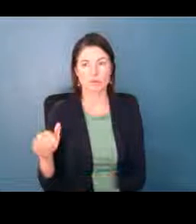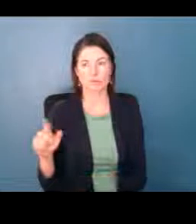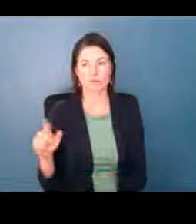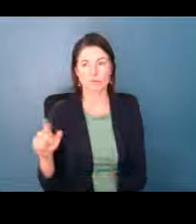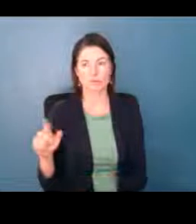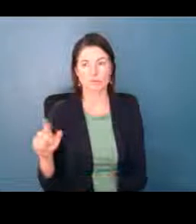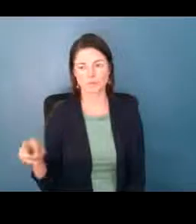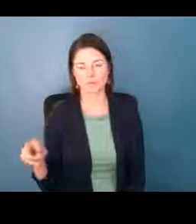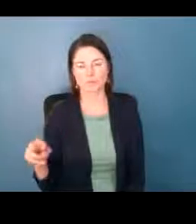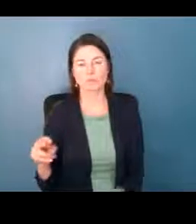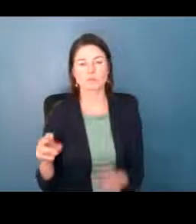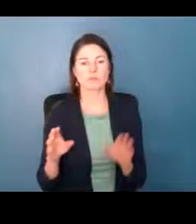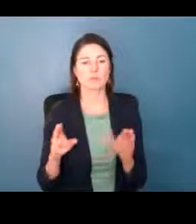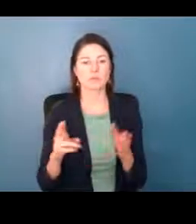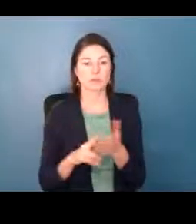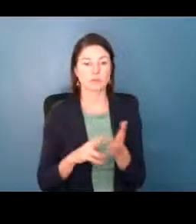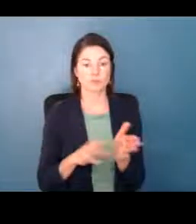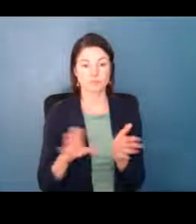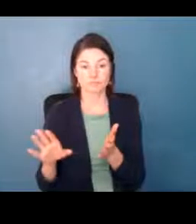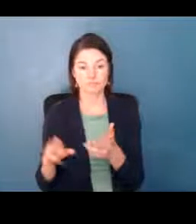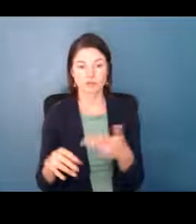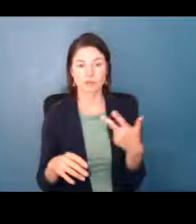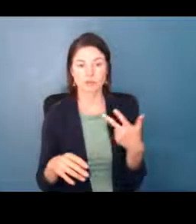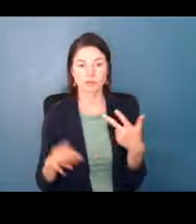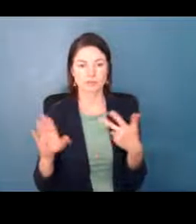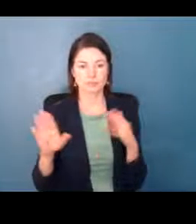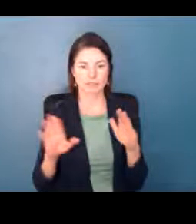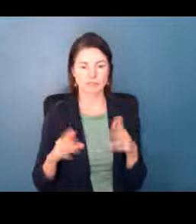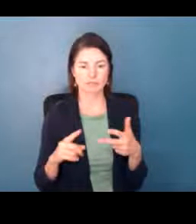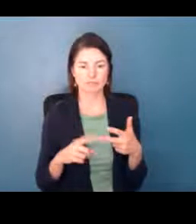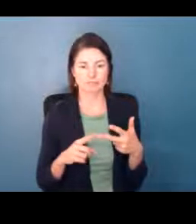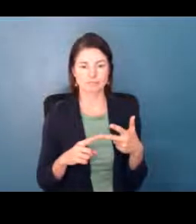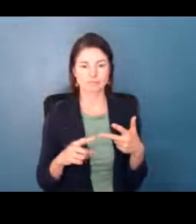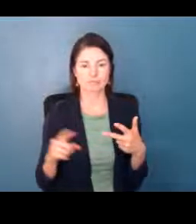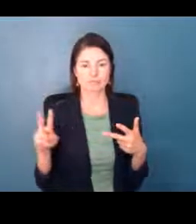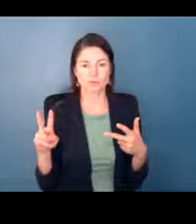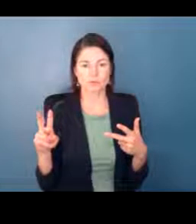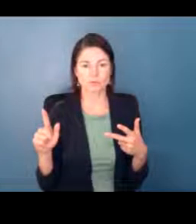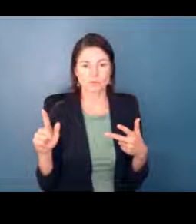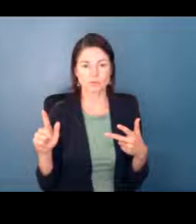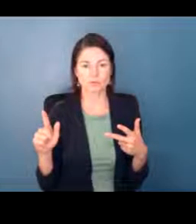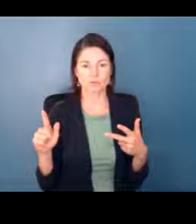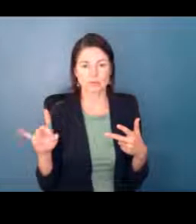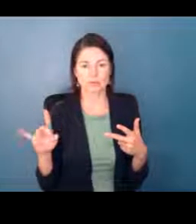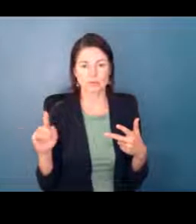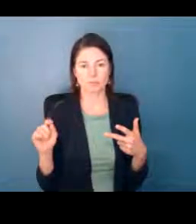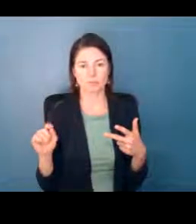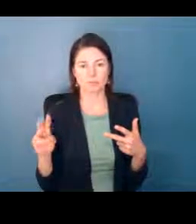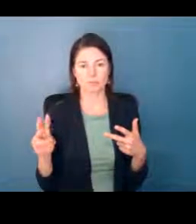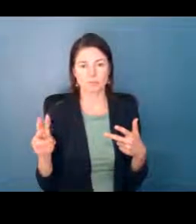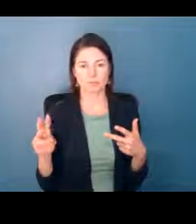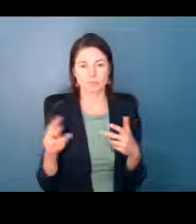held bid opening, and the contract received 3 bids, of which the lowest bid is 28.6 above the engineer's estimate.